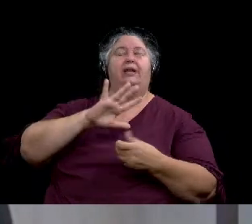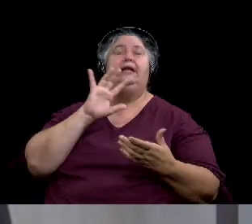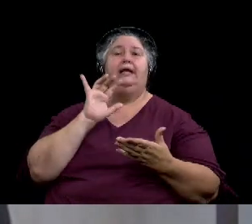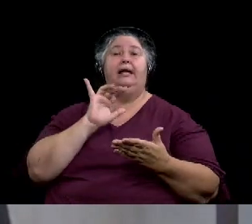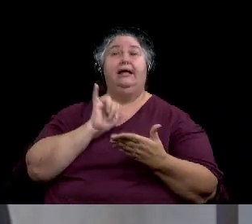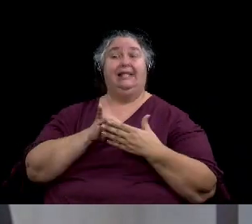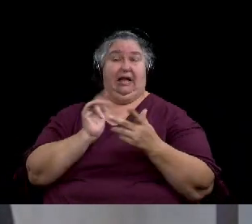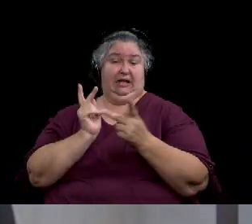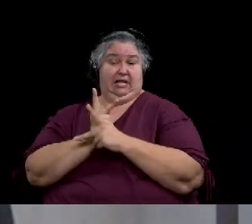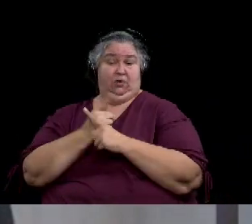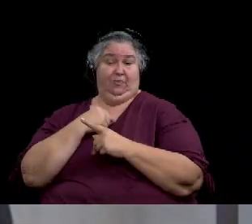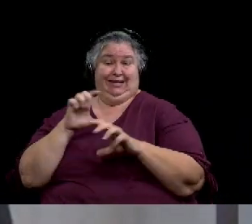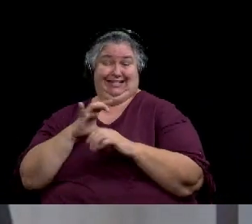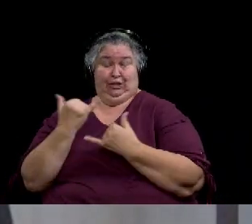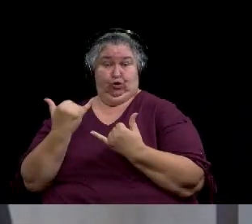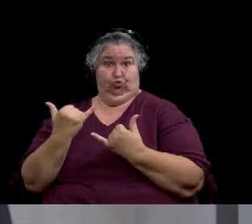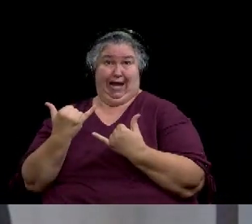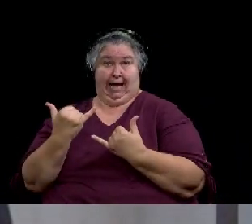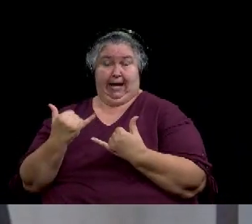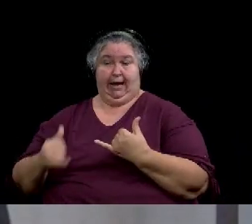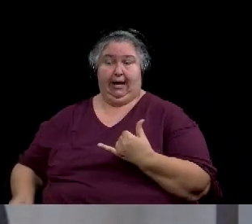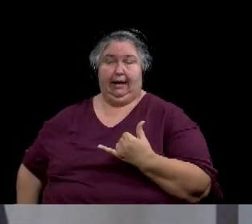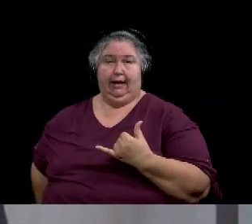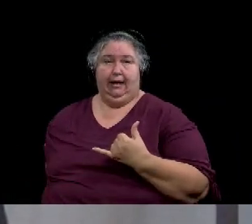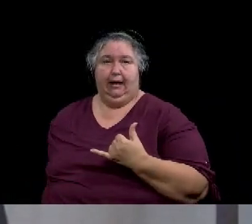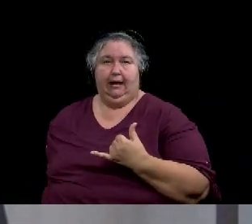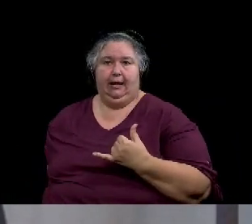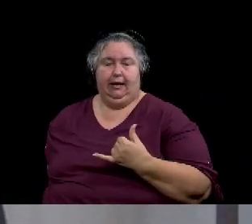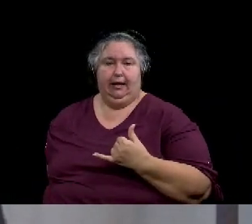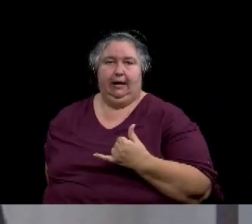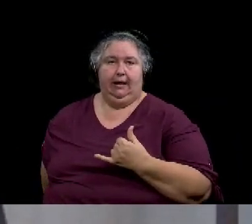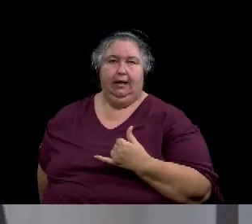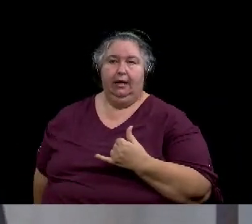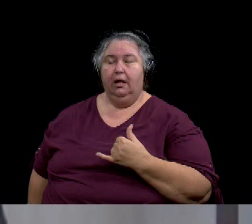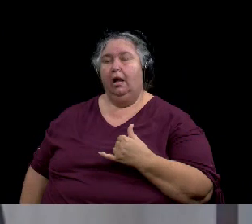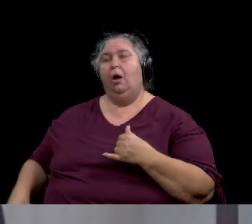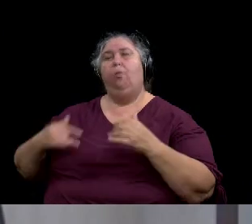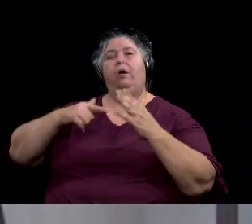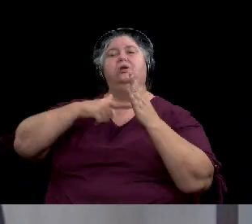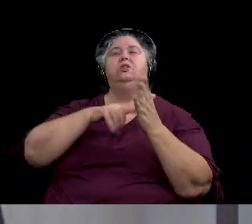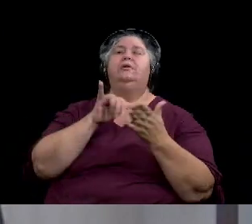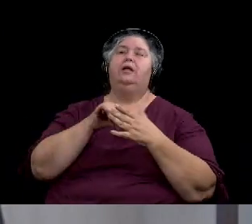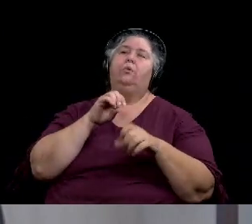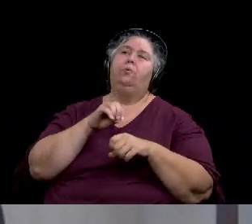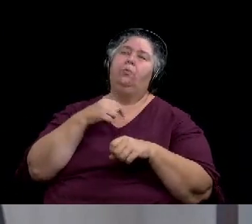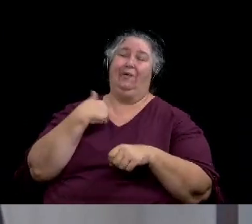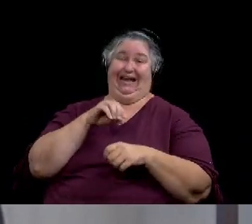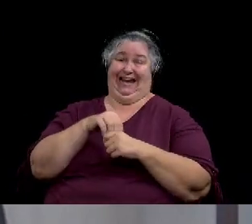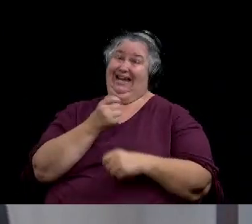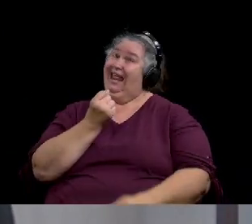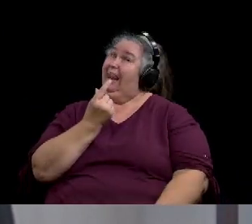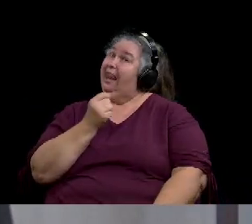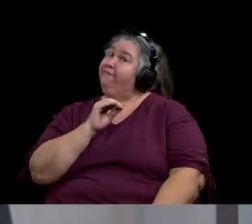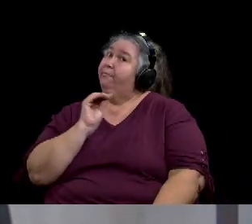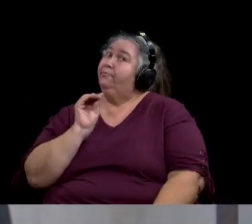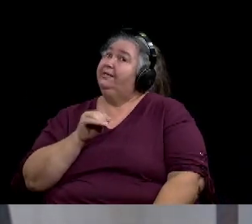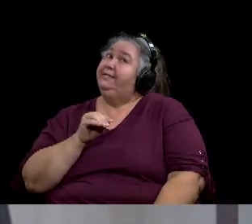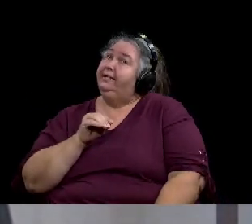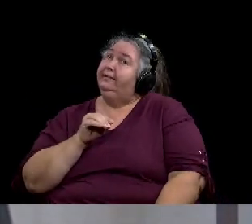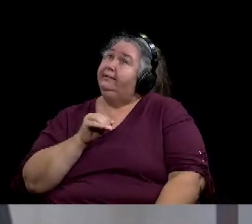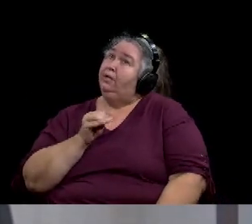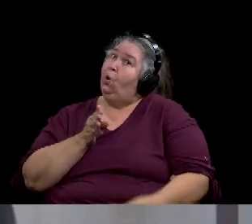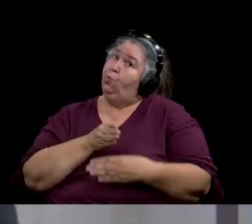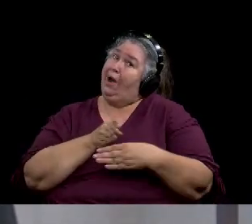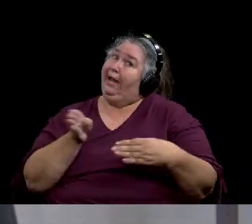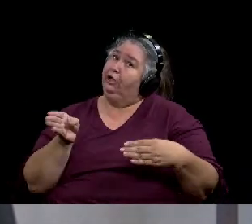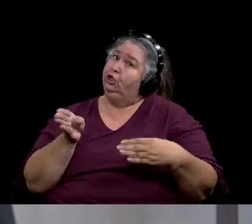did today, that we are showing that we are in the 11% range